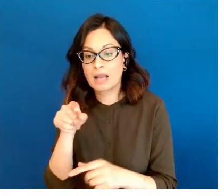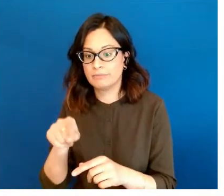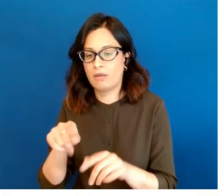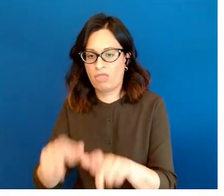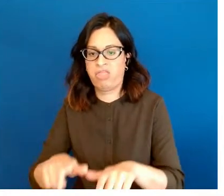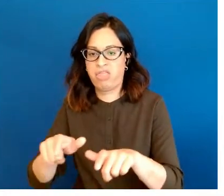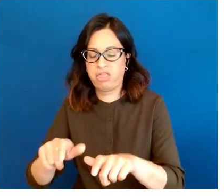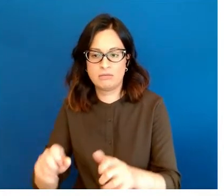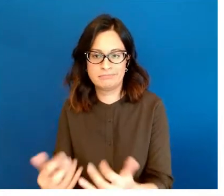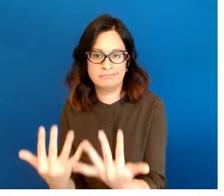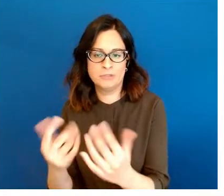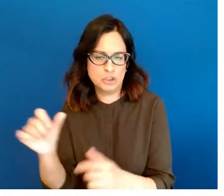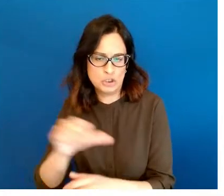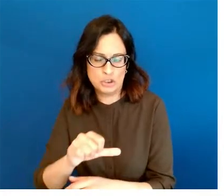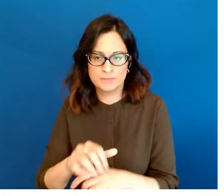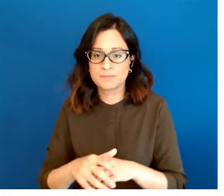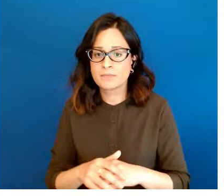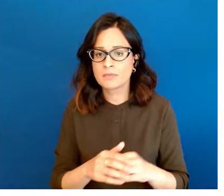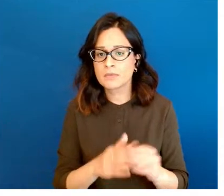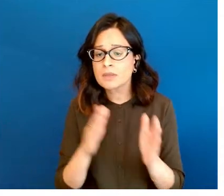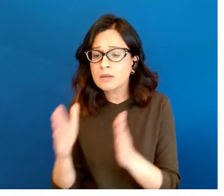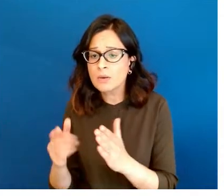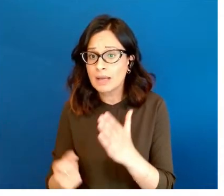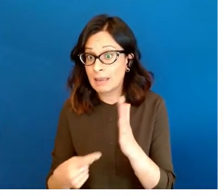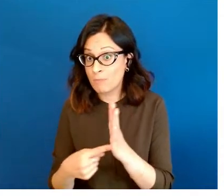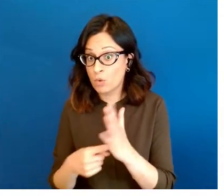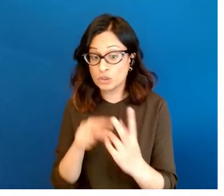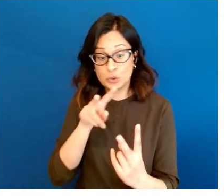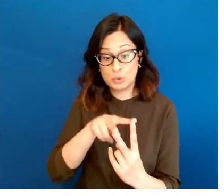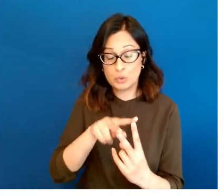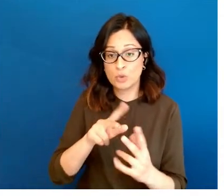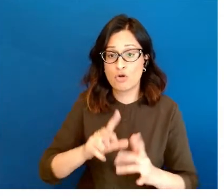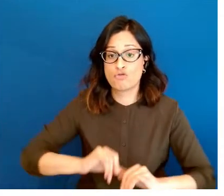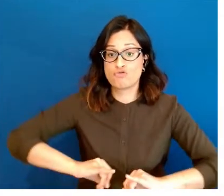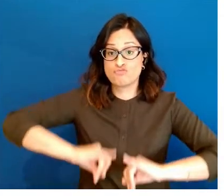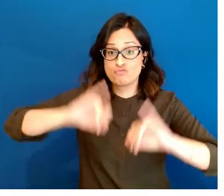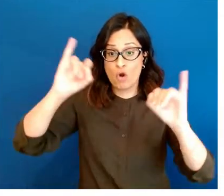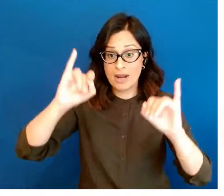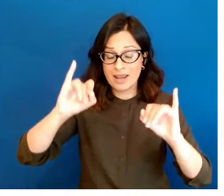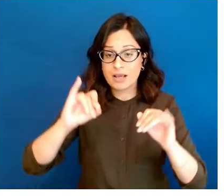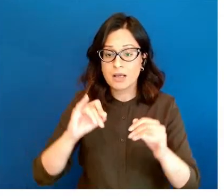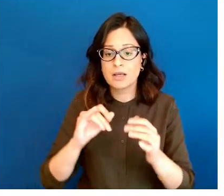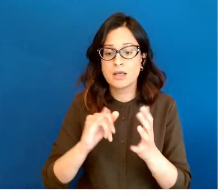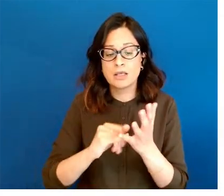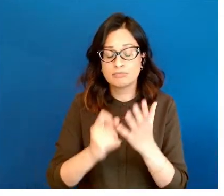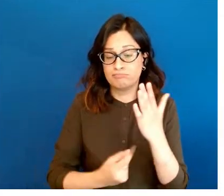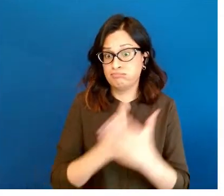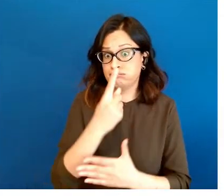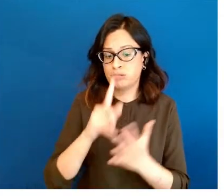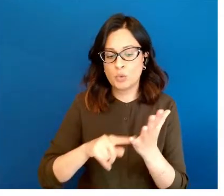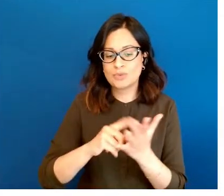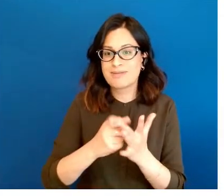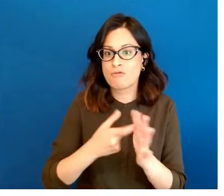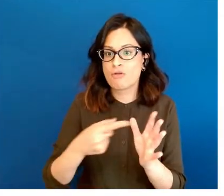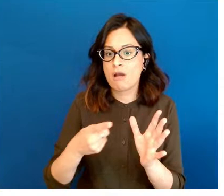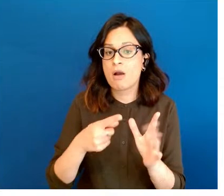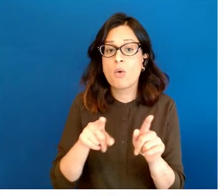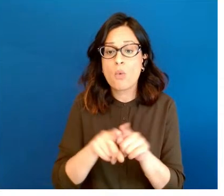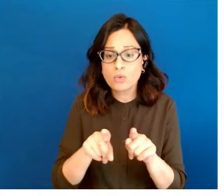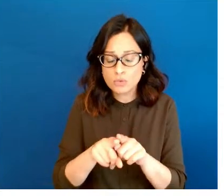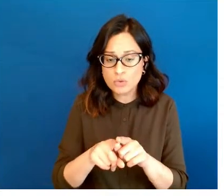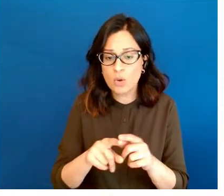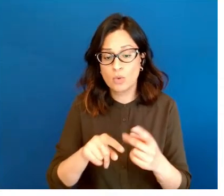important to mention these two conditions, so chronic spontaneous urticaria and idiopathic angioedema, both of which